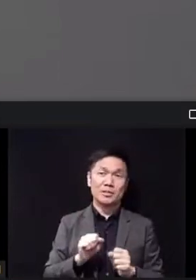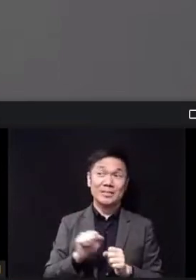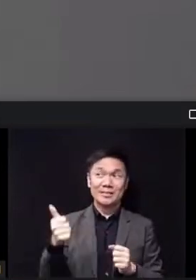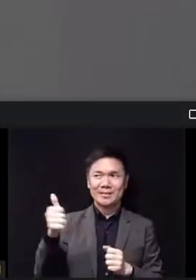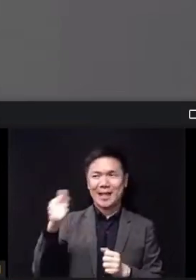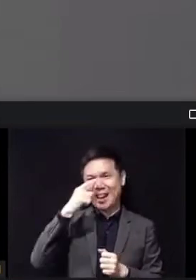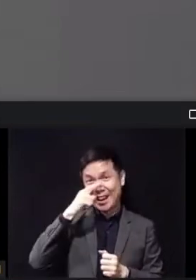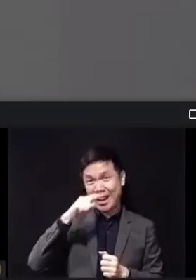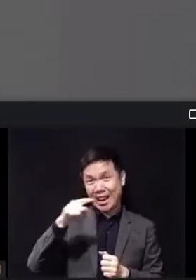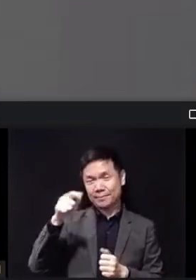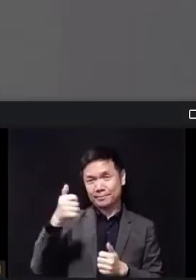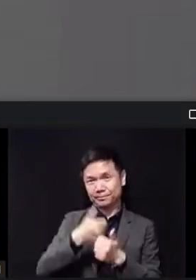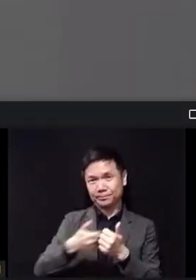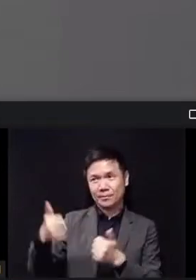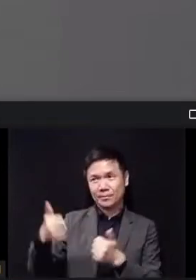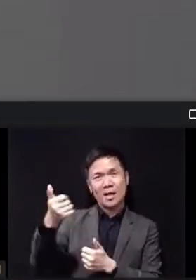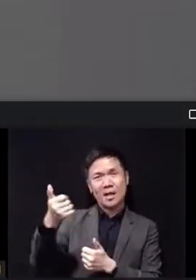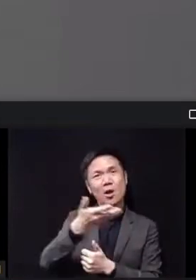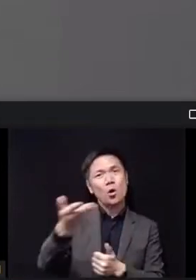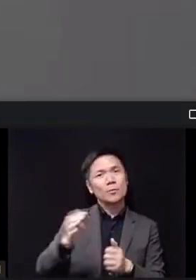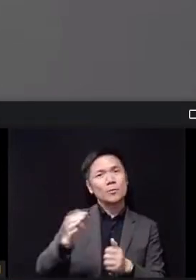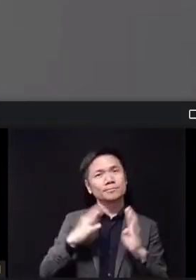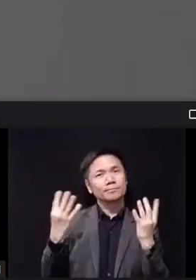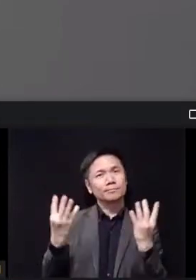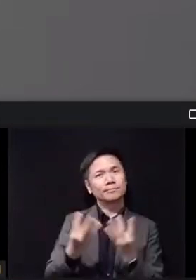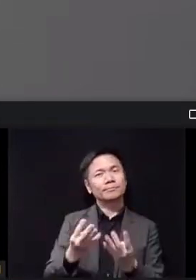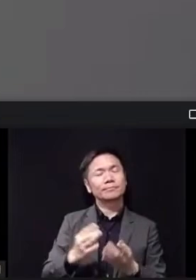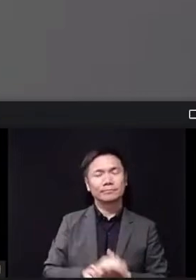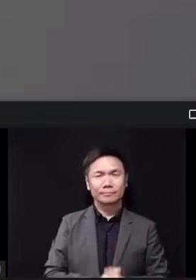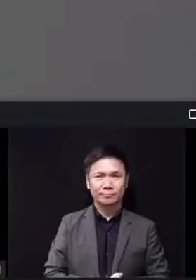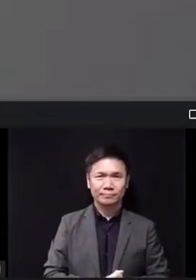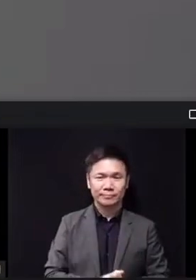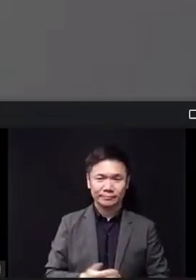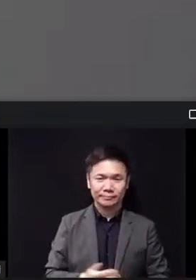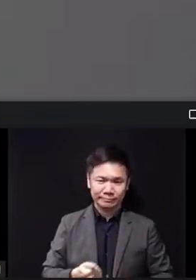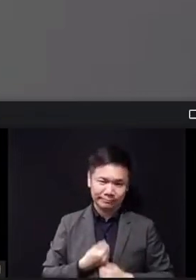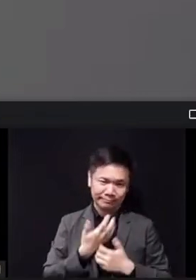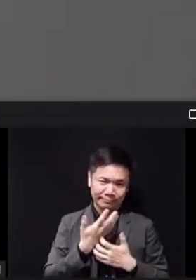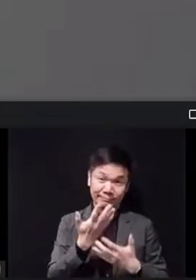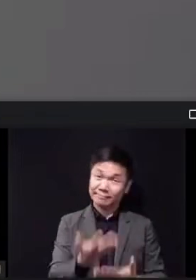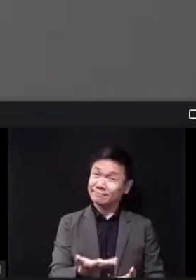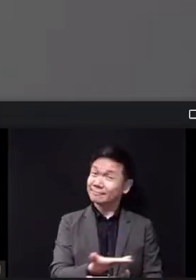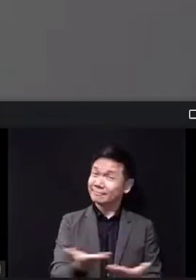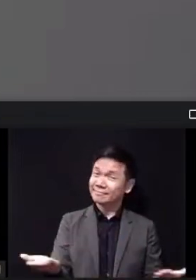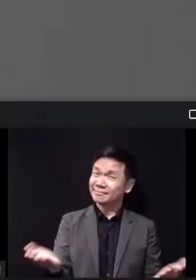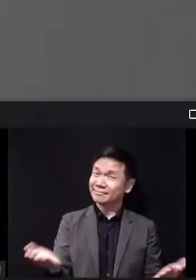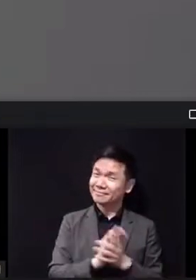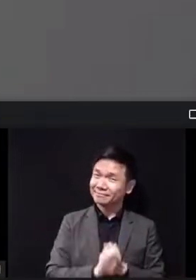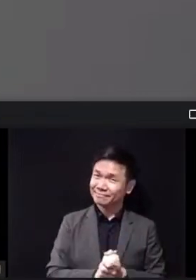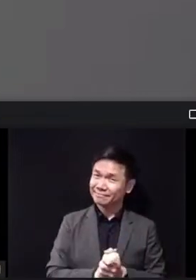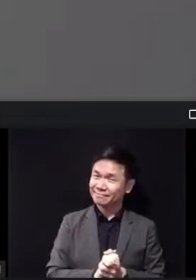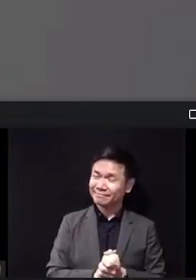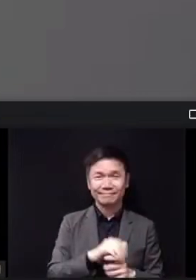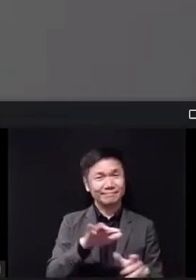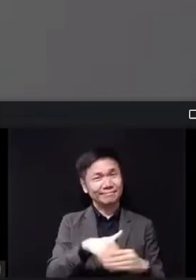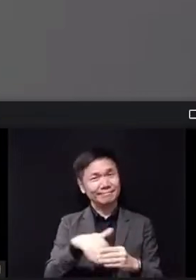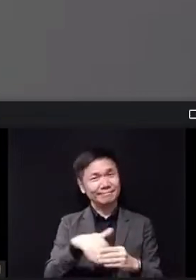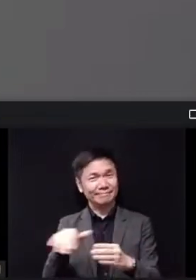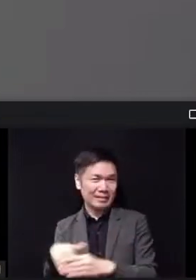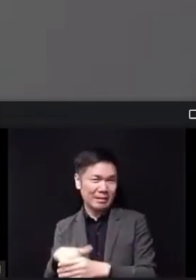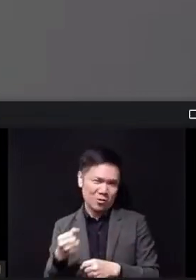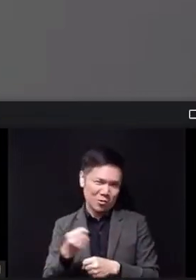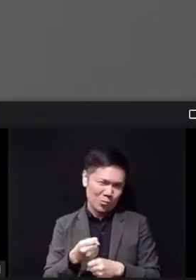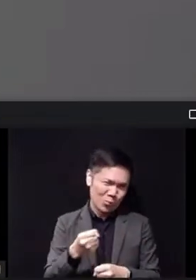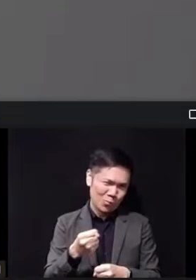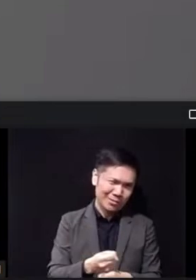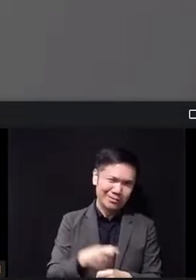Thailand, and the entire Bureau. Allow me to express my gratitude to all of you, member states, for your hard work